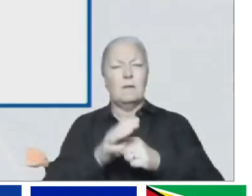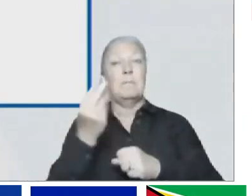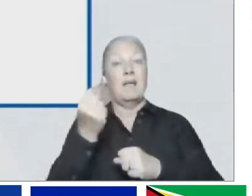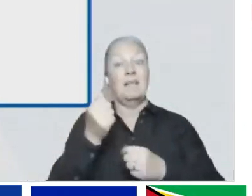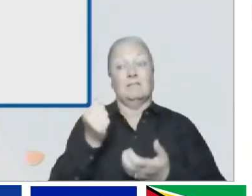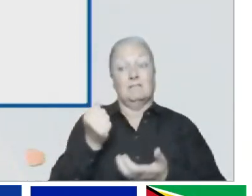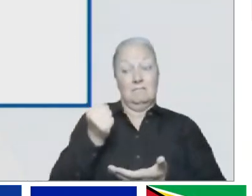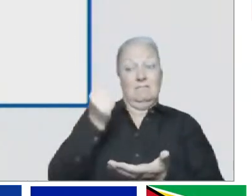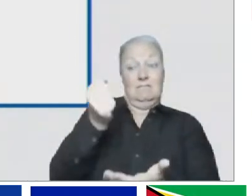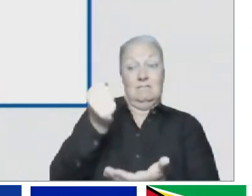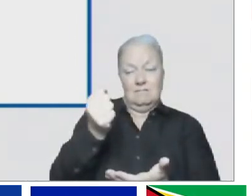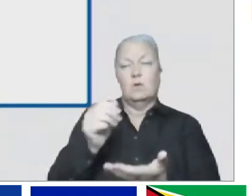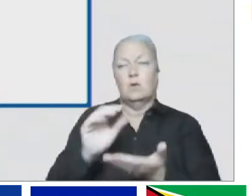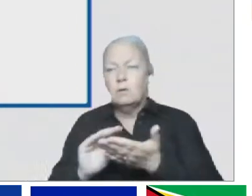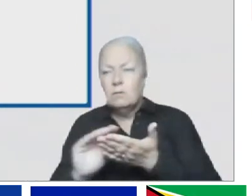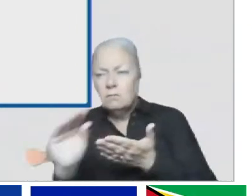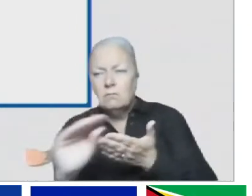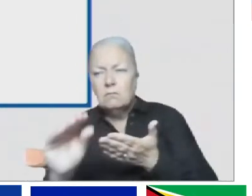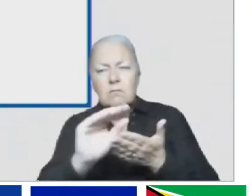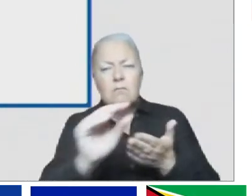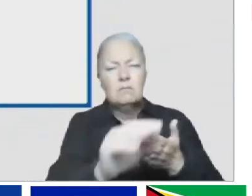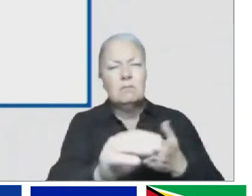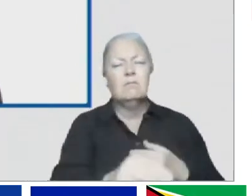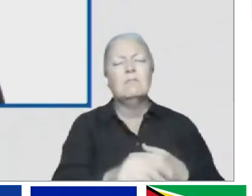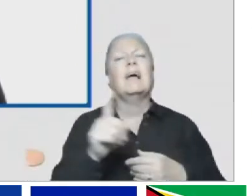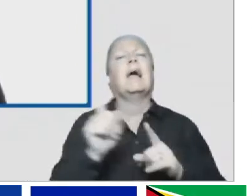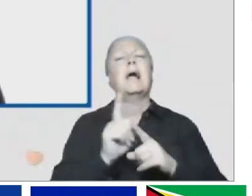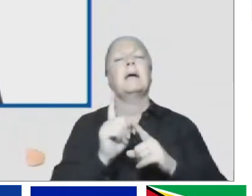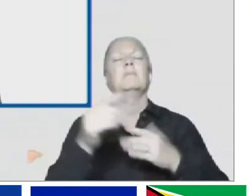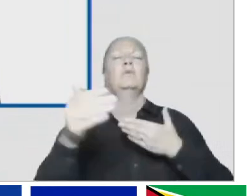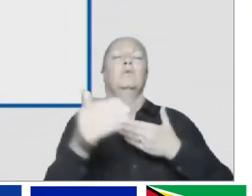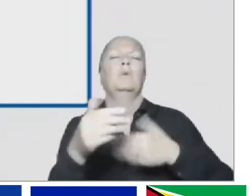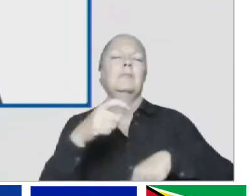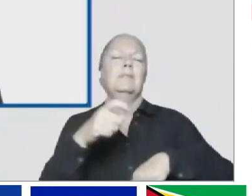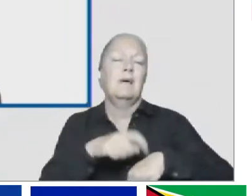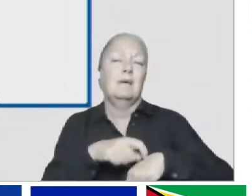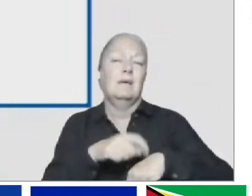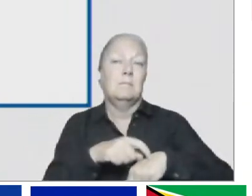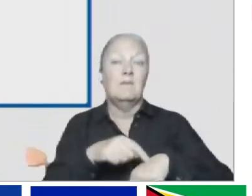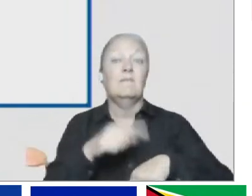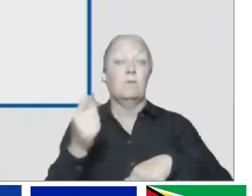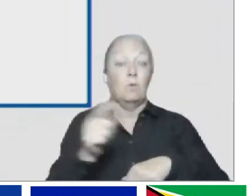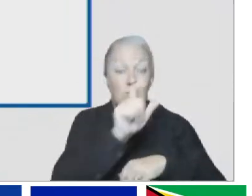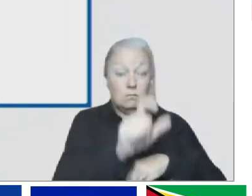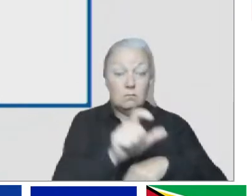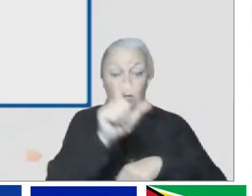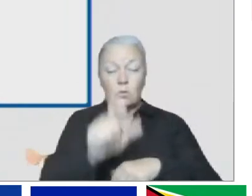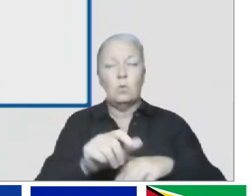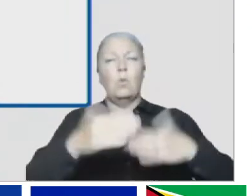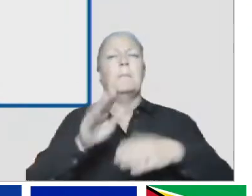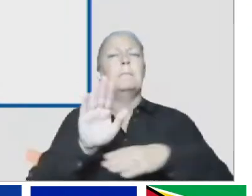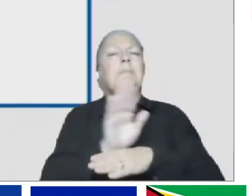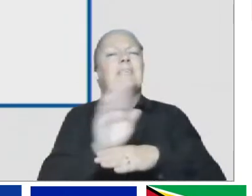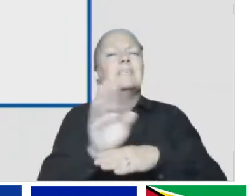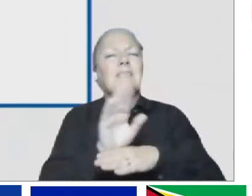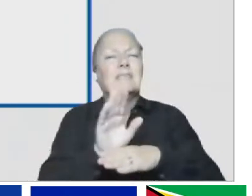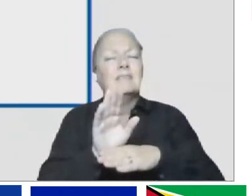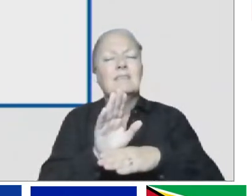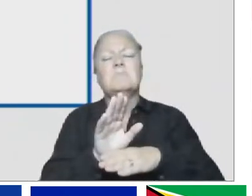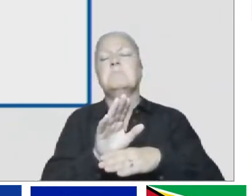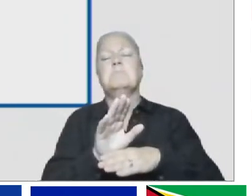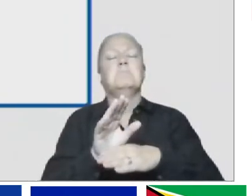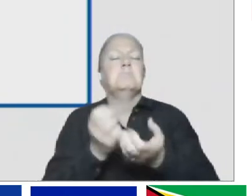cash transfer program to individuals and businesses, which sought to assist with cushioning the economic impact of